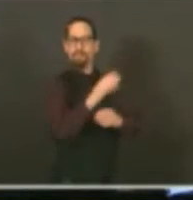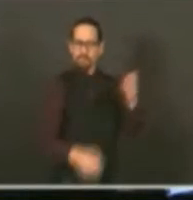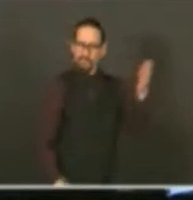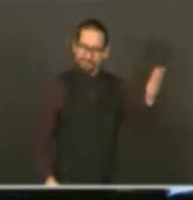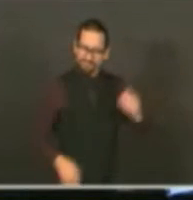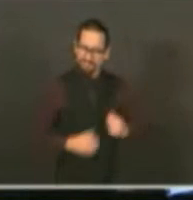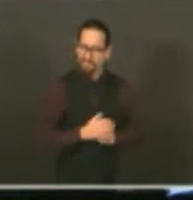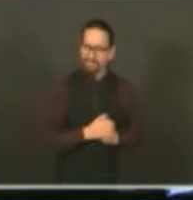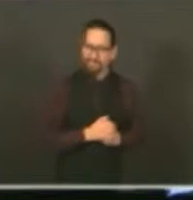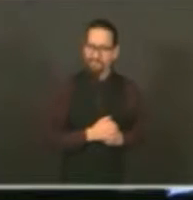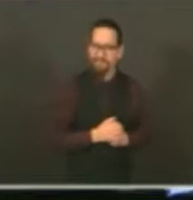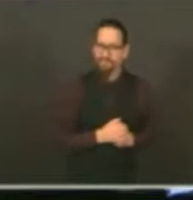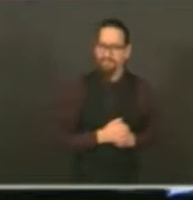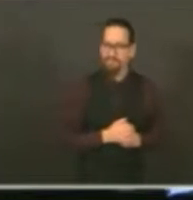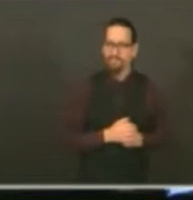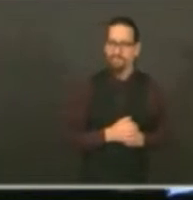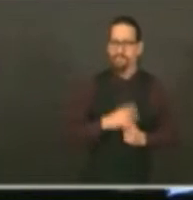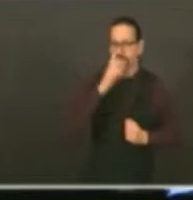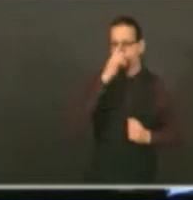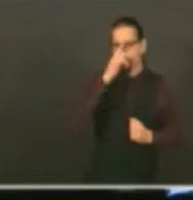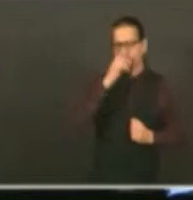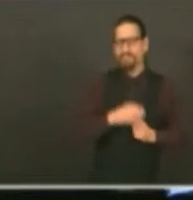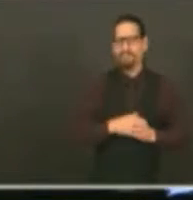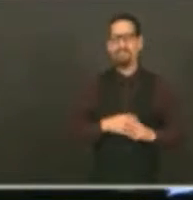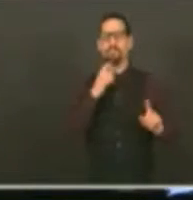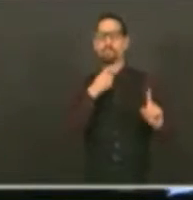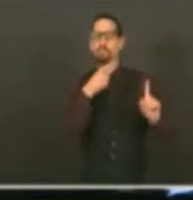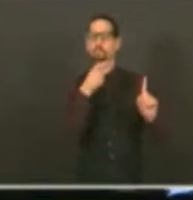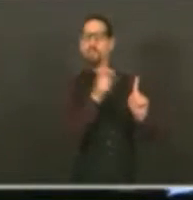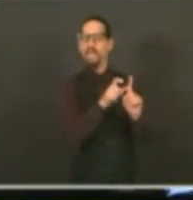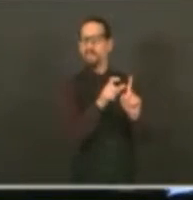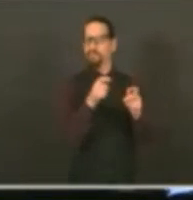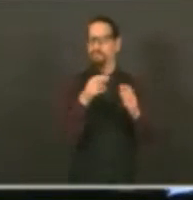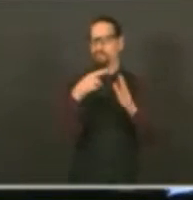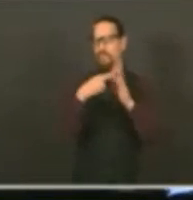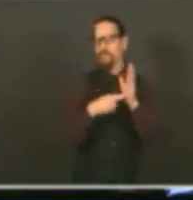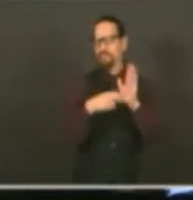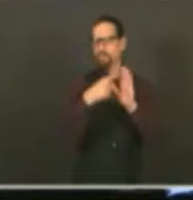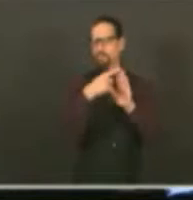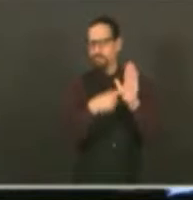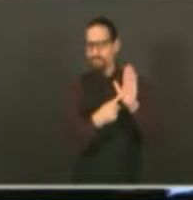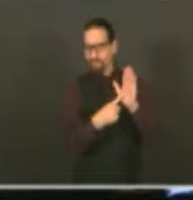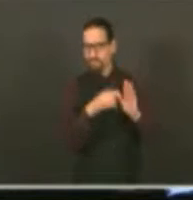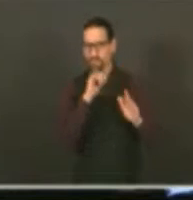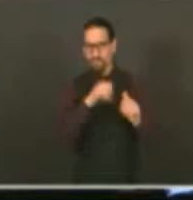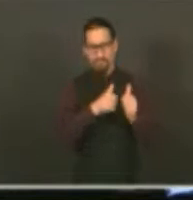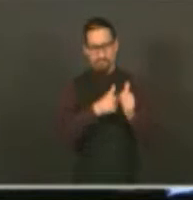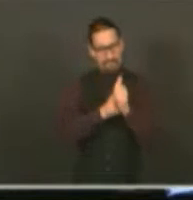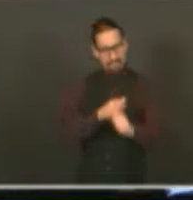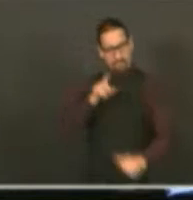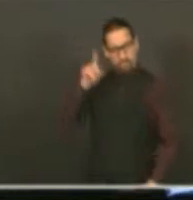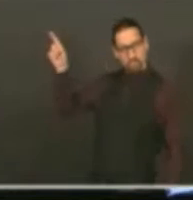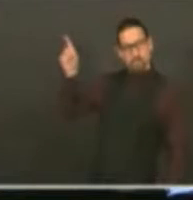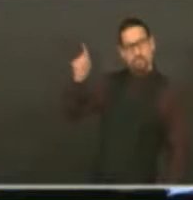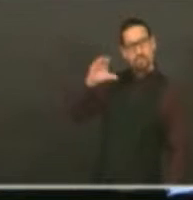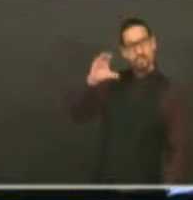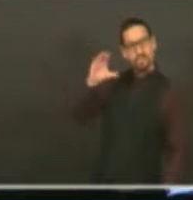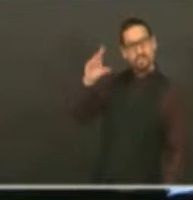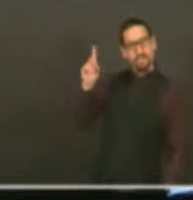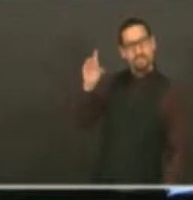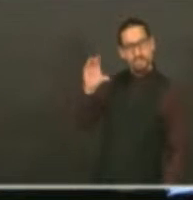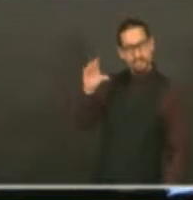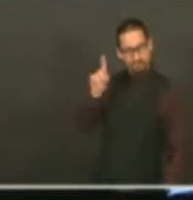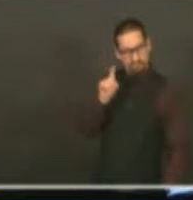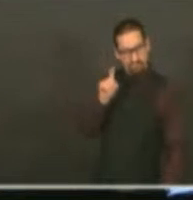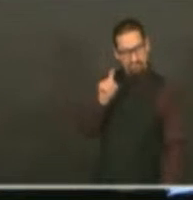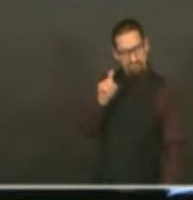So the quarantine revisions that you talked about, that's a reflection of what the CDC has talked about, right? In terms of the lowering of the